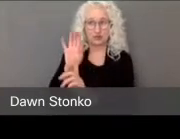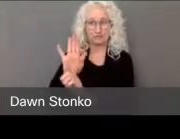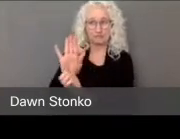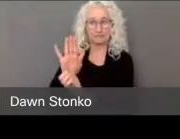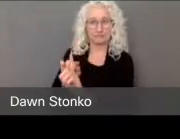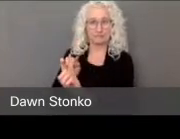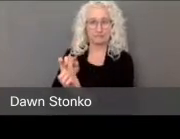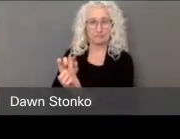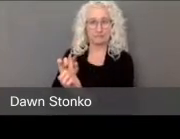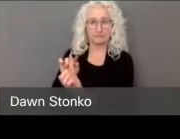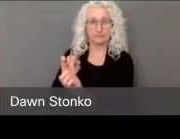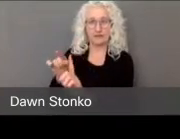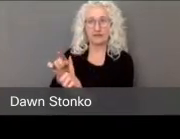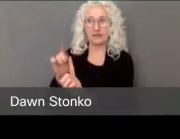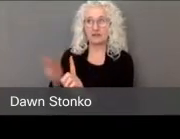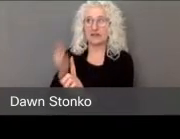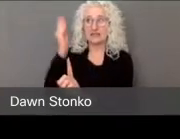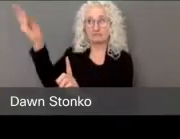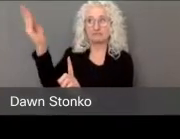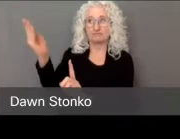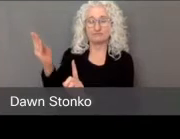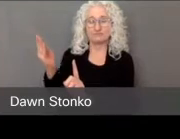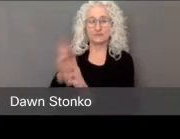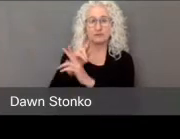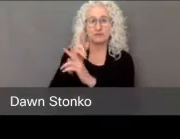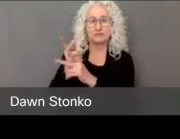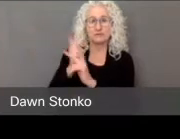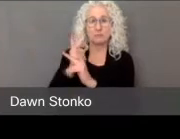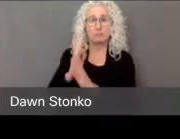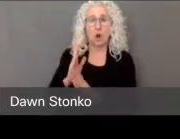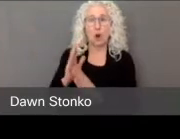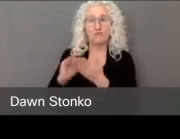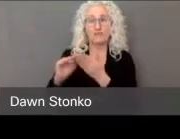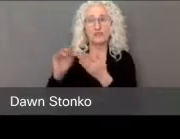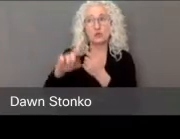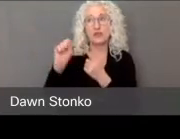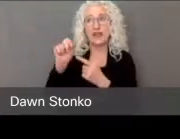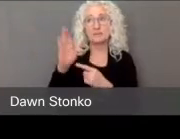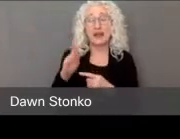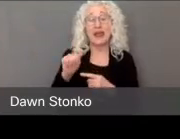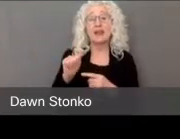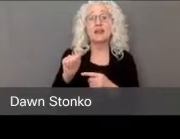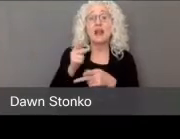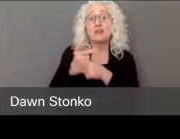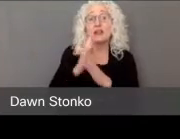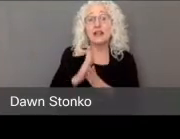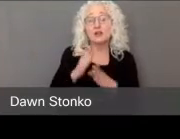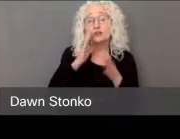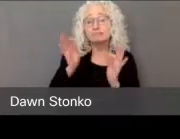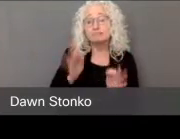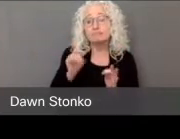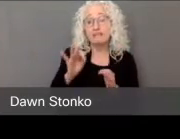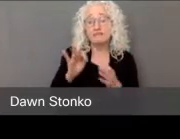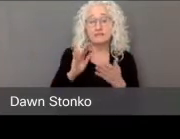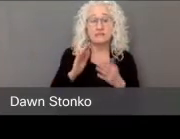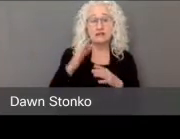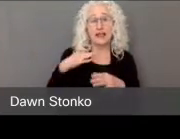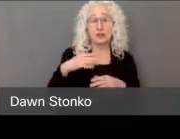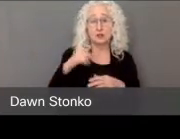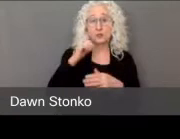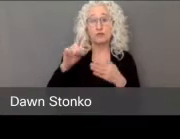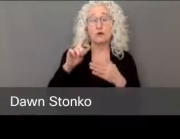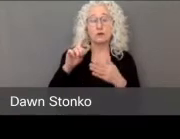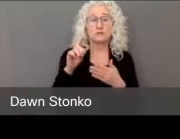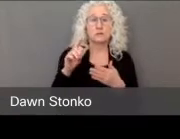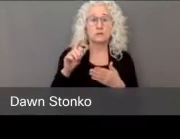borrower forgiveness decision to the SBA. Okay, so the lender determines whether it's eligible for forgiveness, and they submit their decision to the